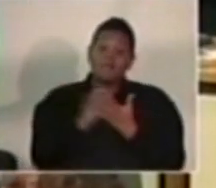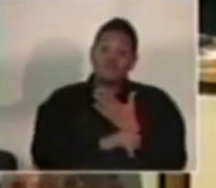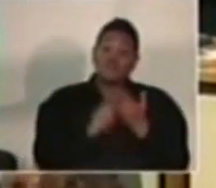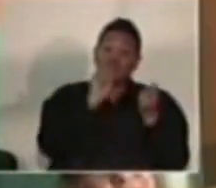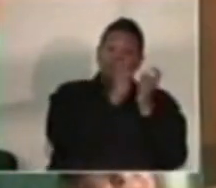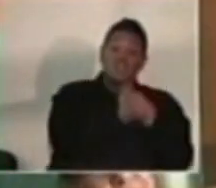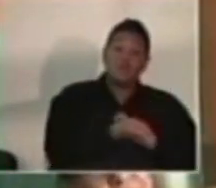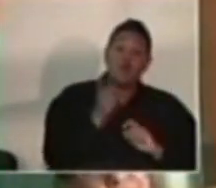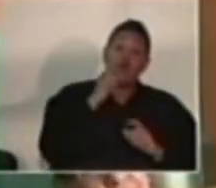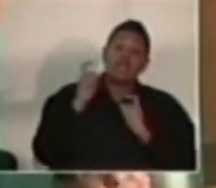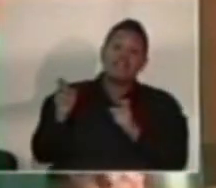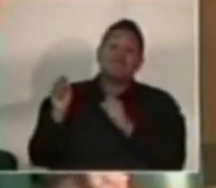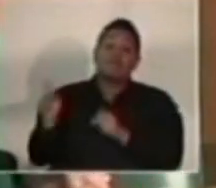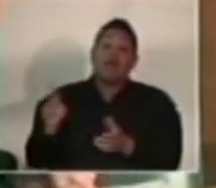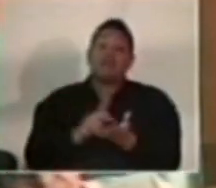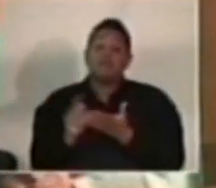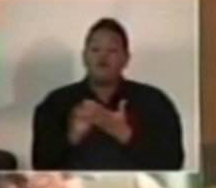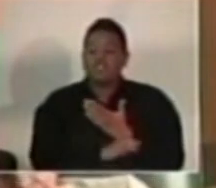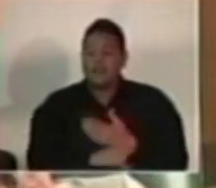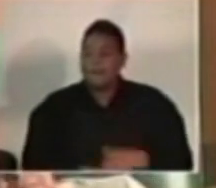or are you going to give him back the project?